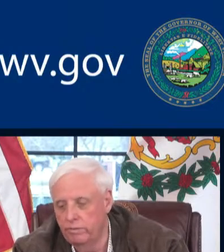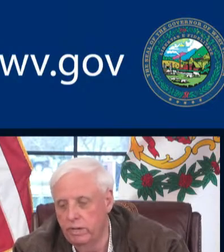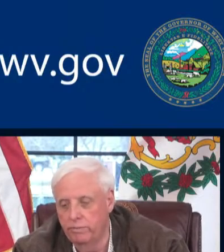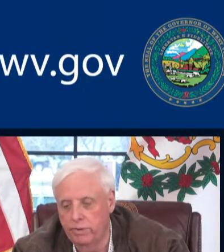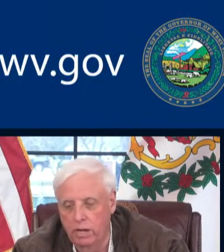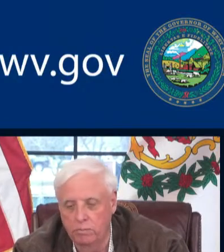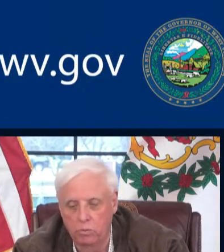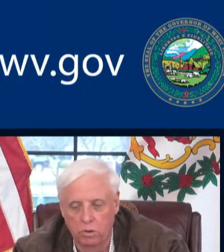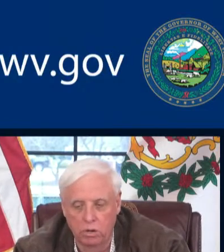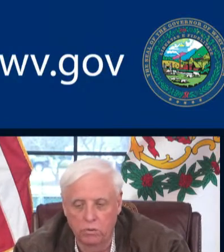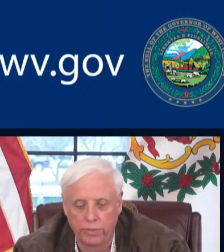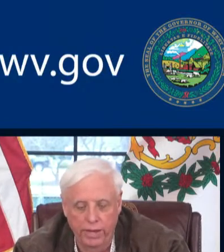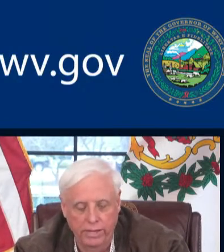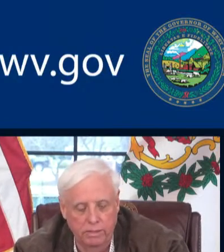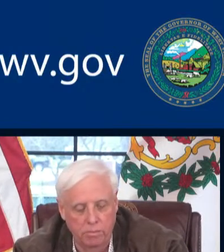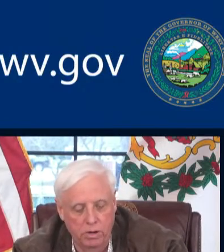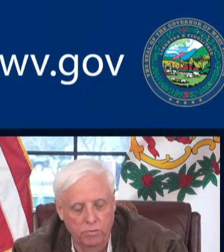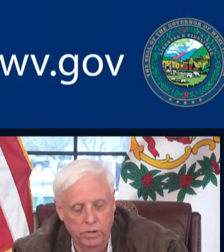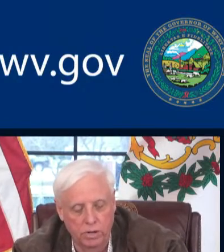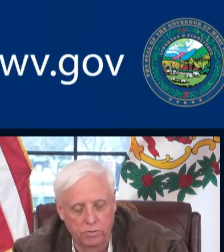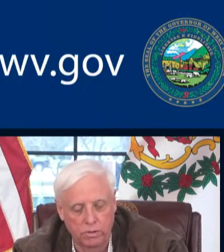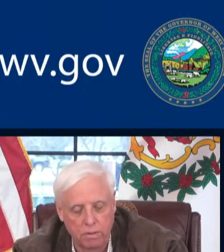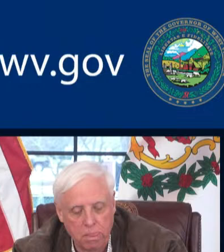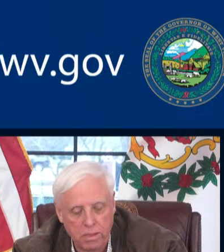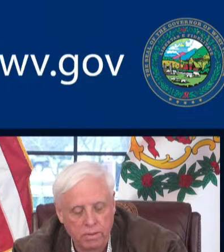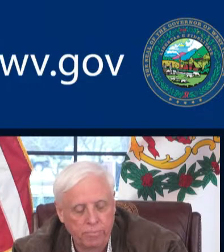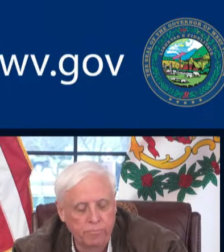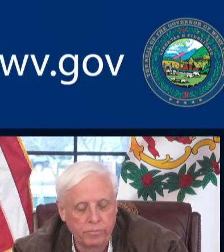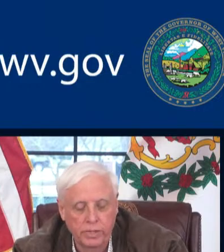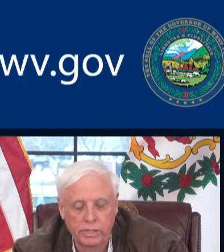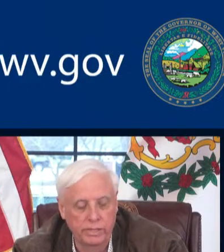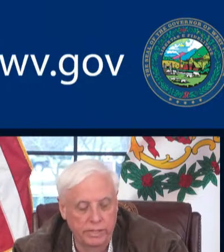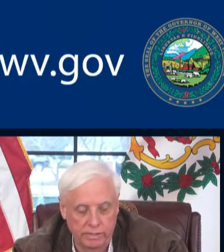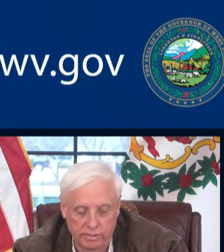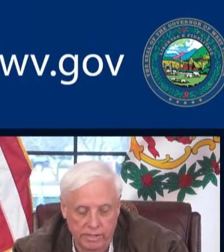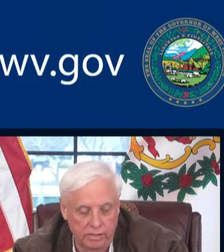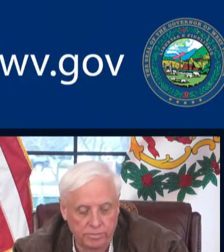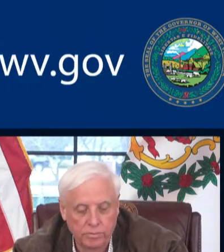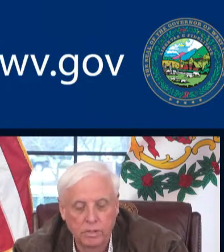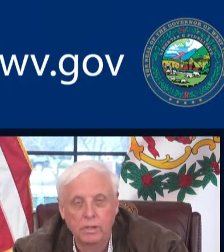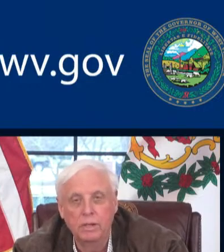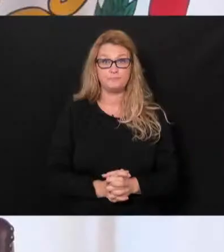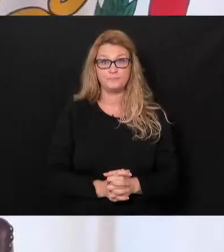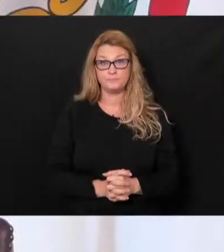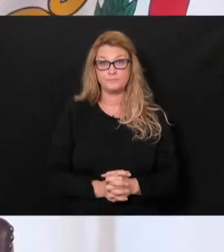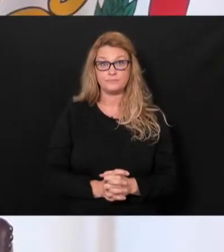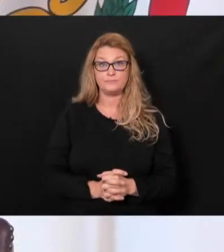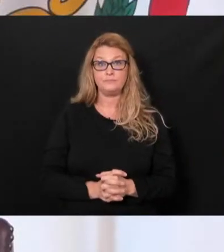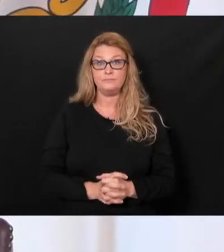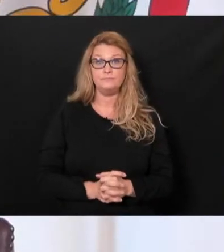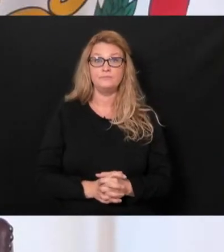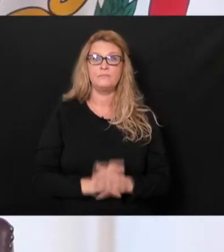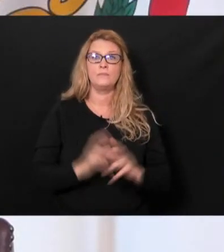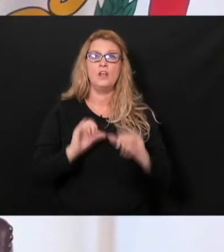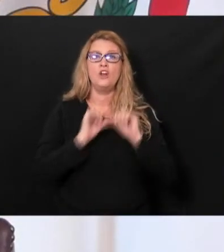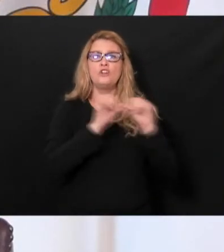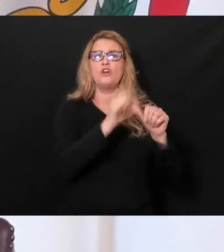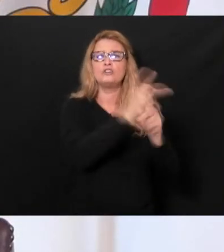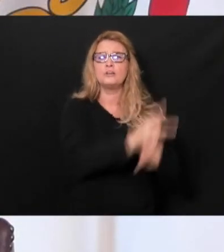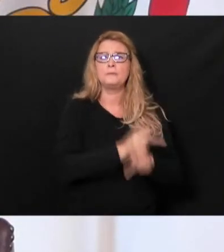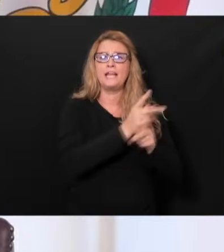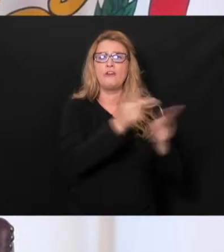Walgreens, have done phenomenal work. We thank them over and over. Get this now. Our long-term care